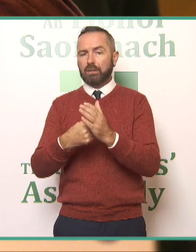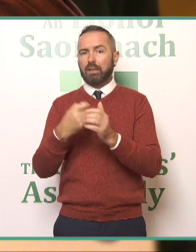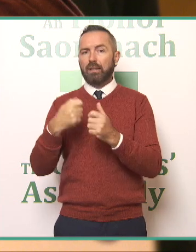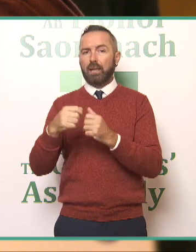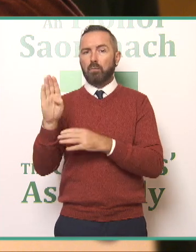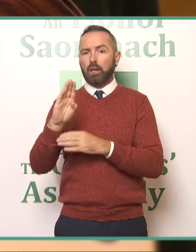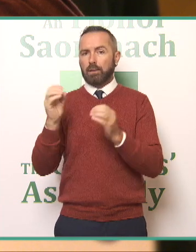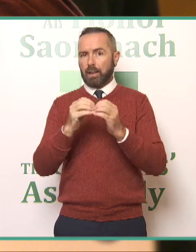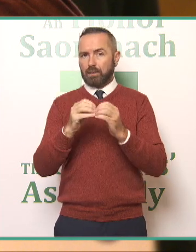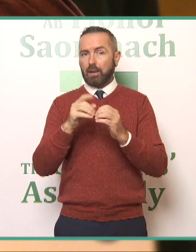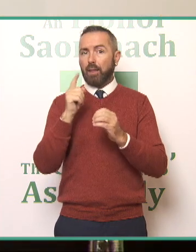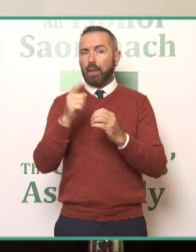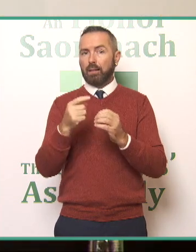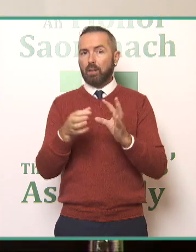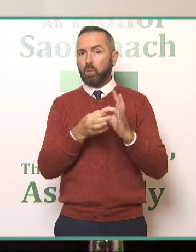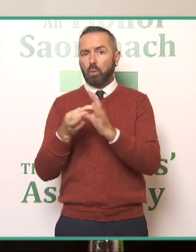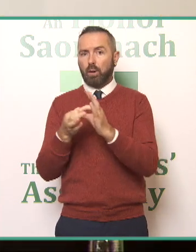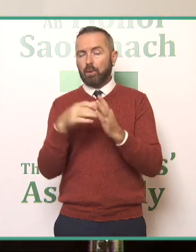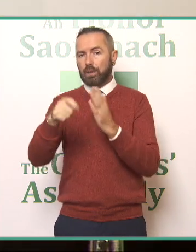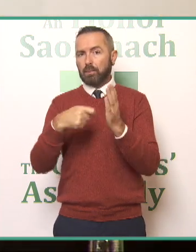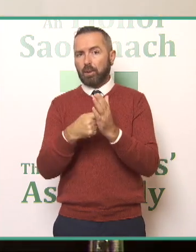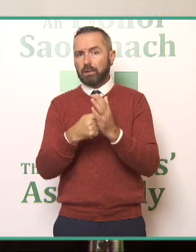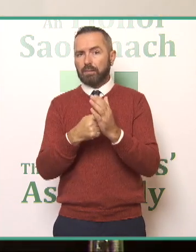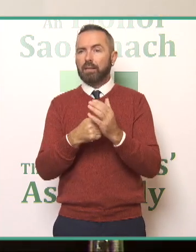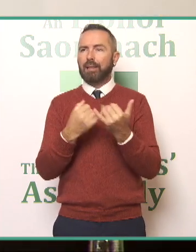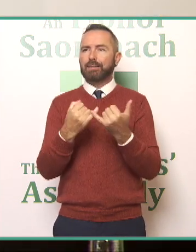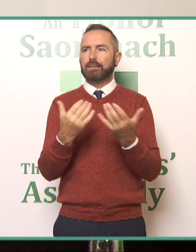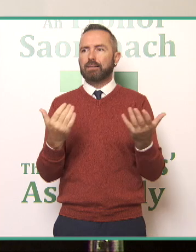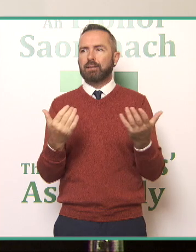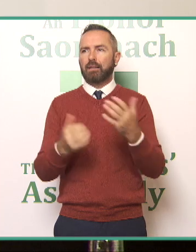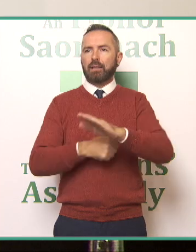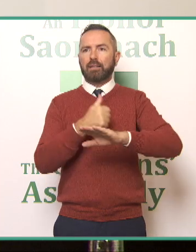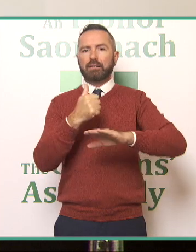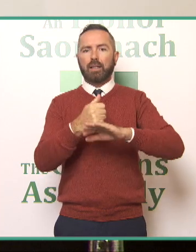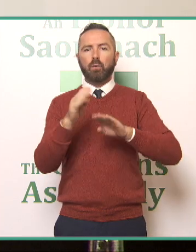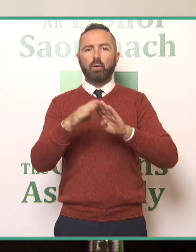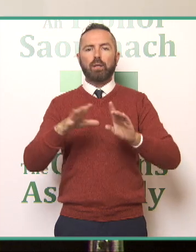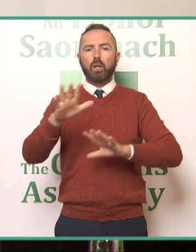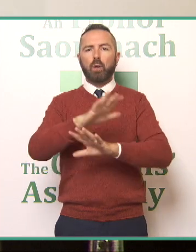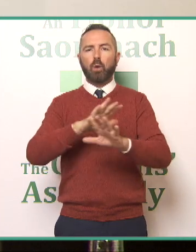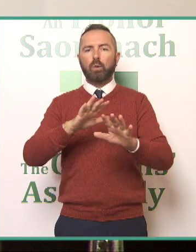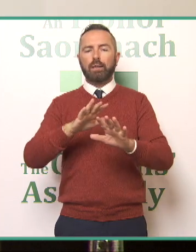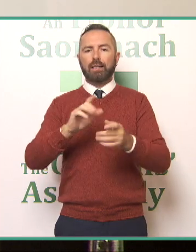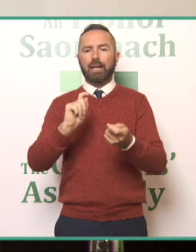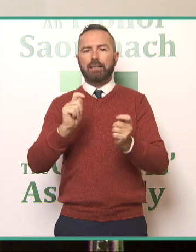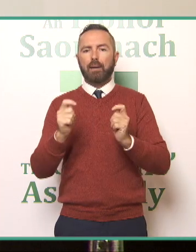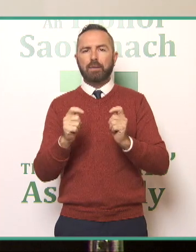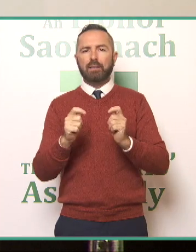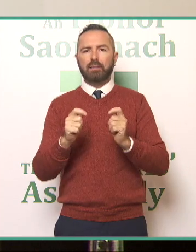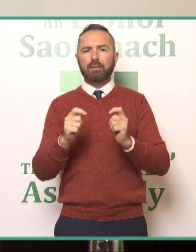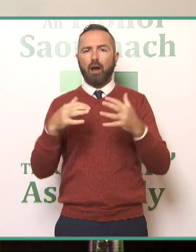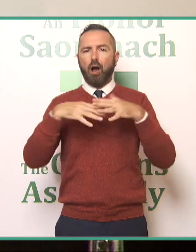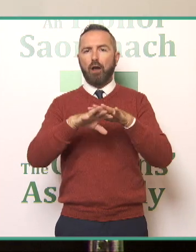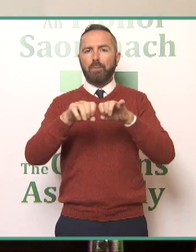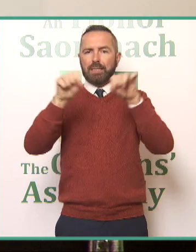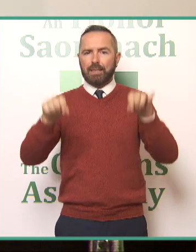Acres Cooperation Project is meant to be designed with the locally adapted, results-orientated hybrid scheme